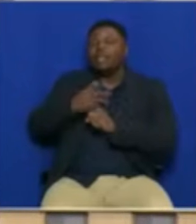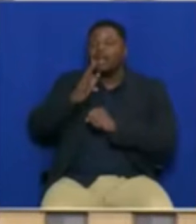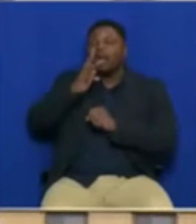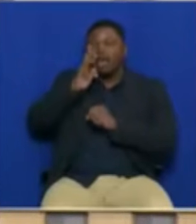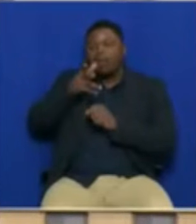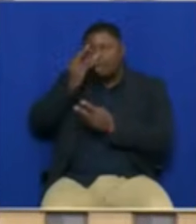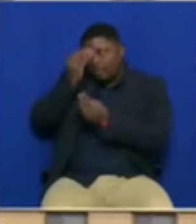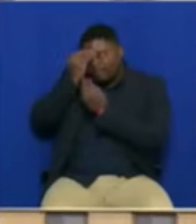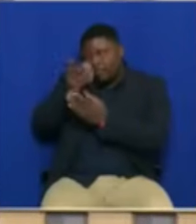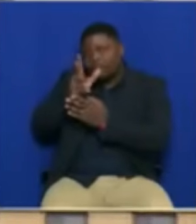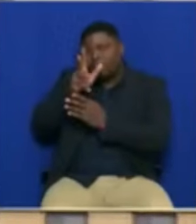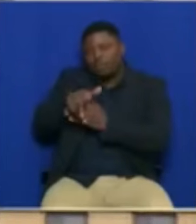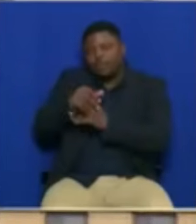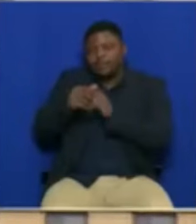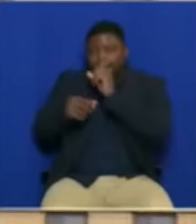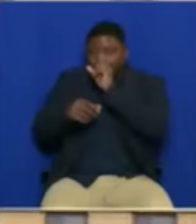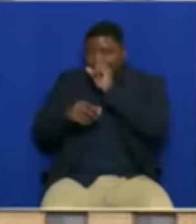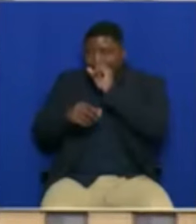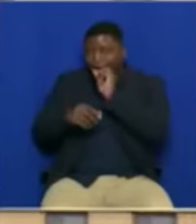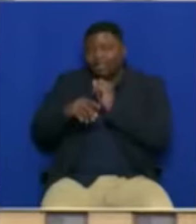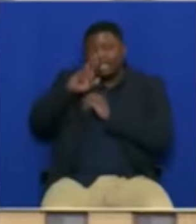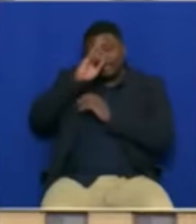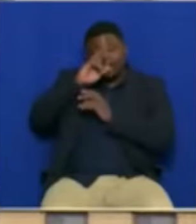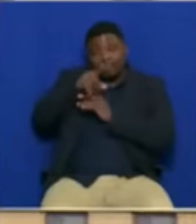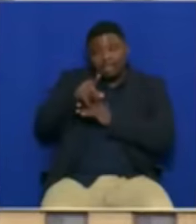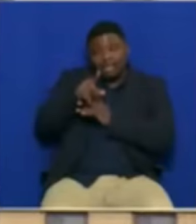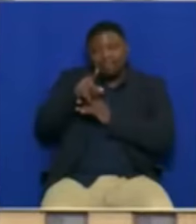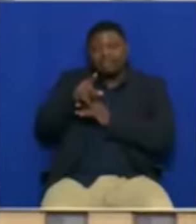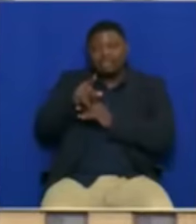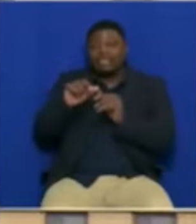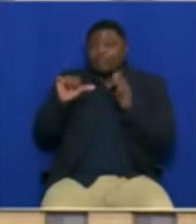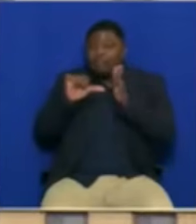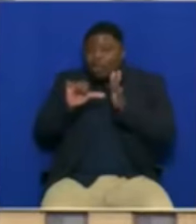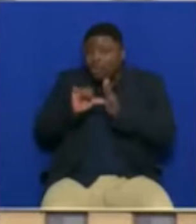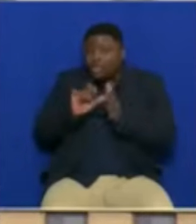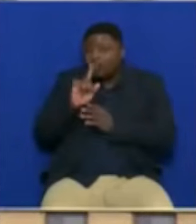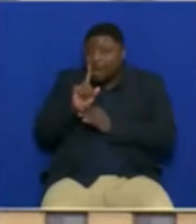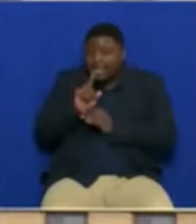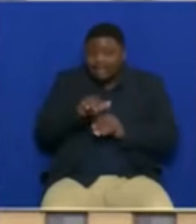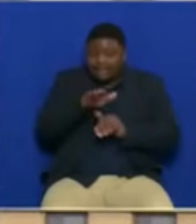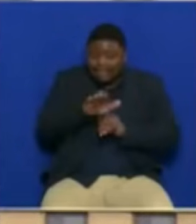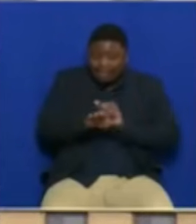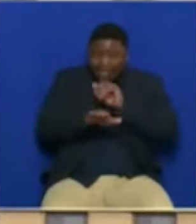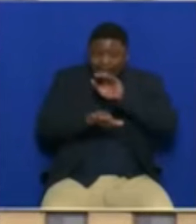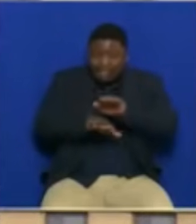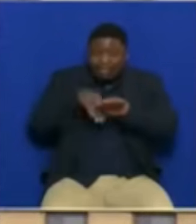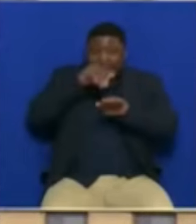it is that it gives it in chronological order, the factual background, how it started.